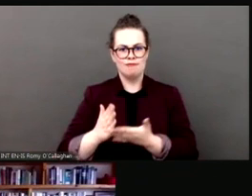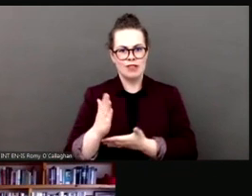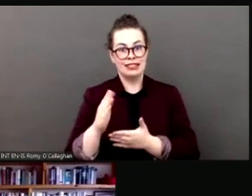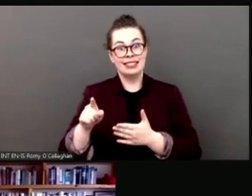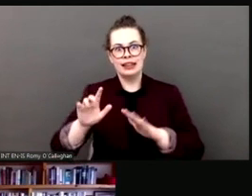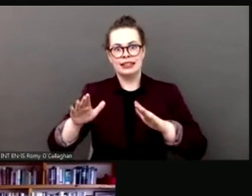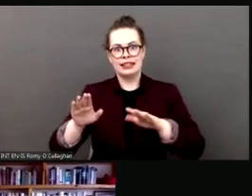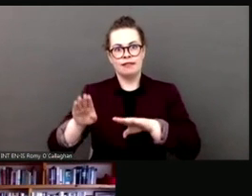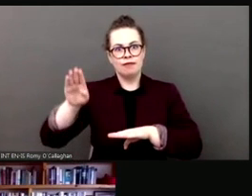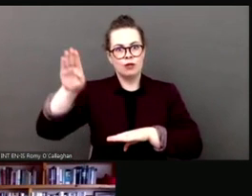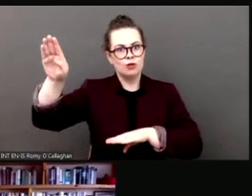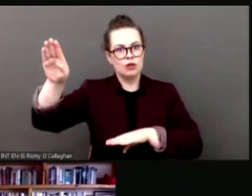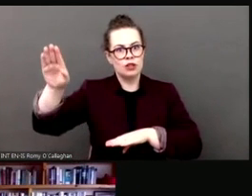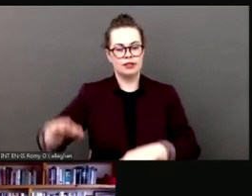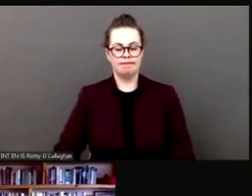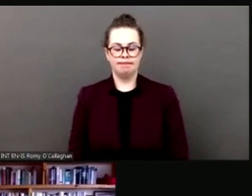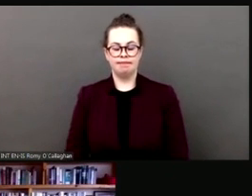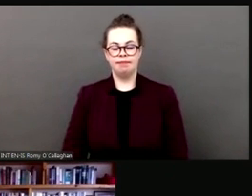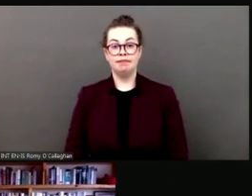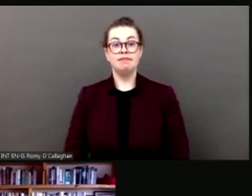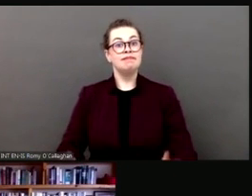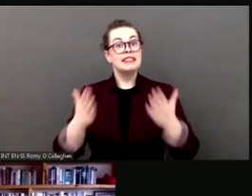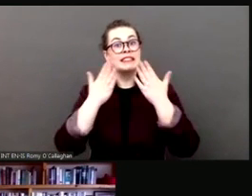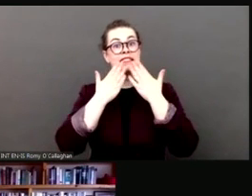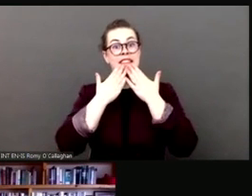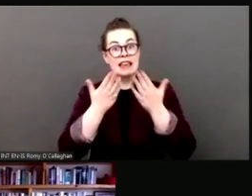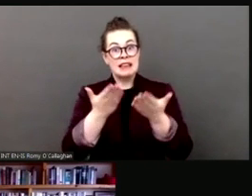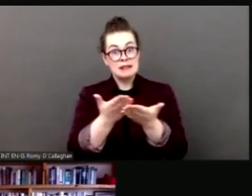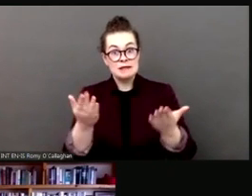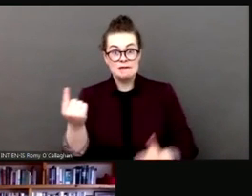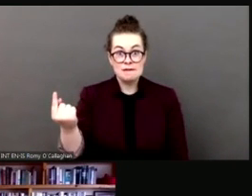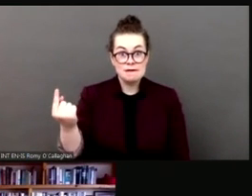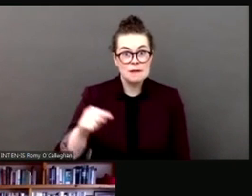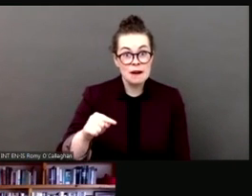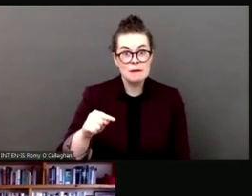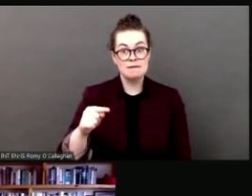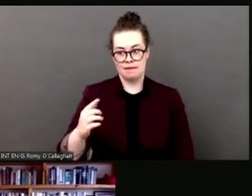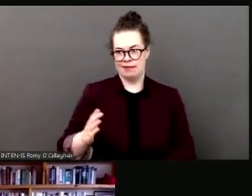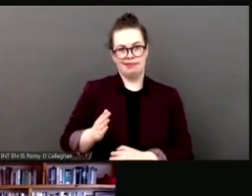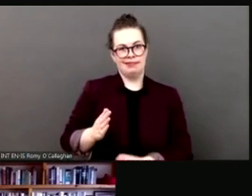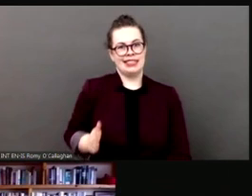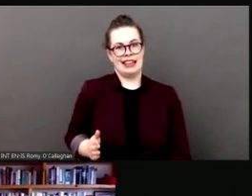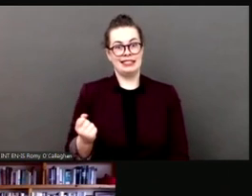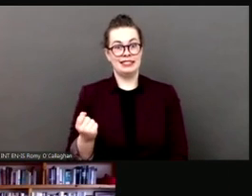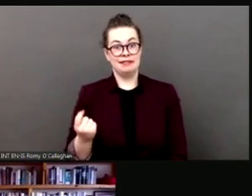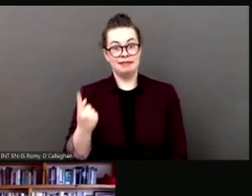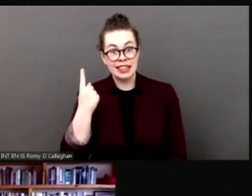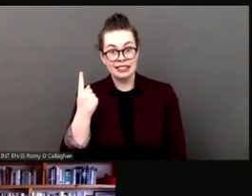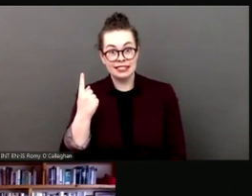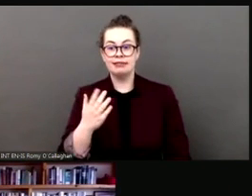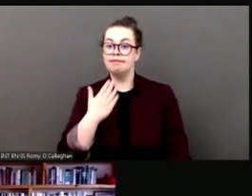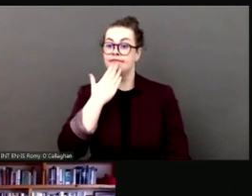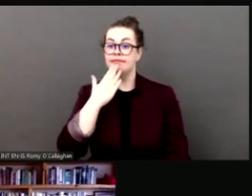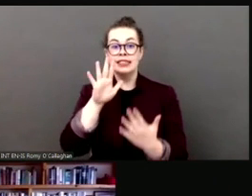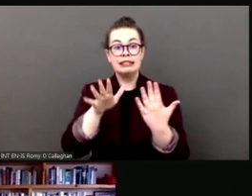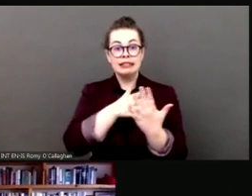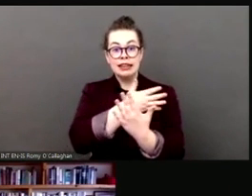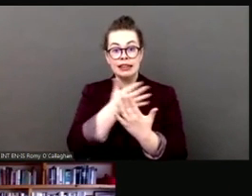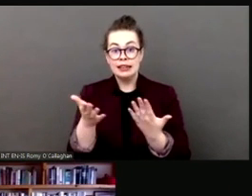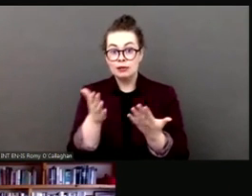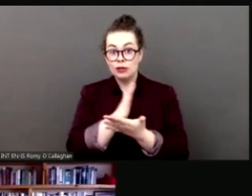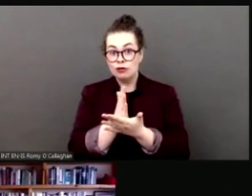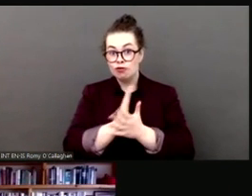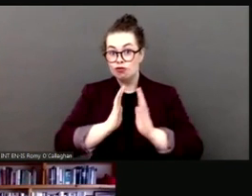all of you who participated in this side event, to thank, of course, the sign language interpreters, the captioners, and all